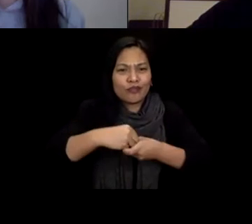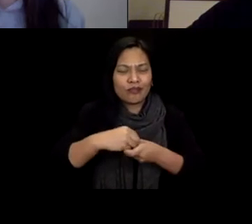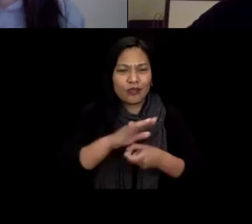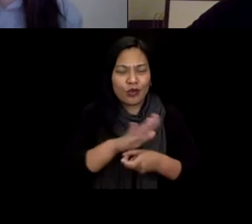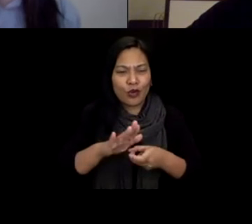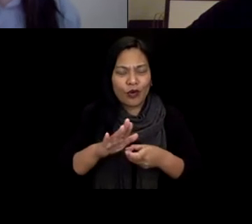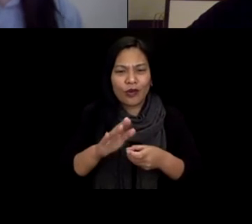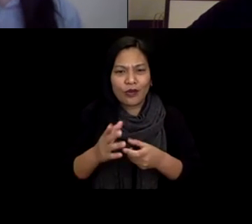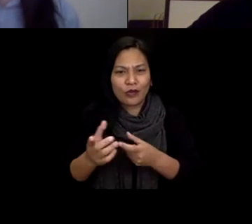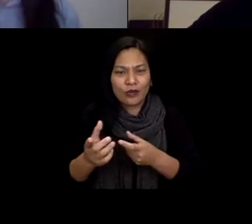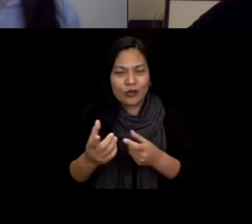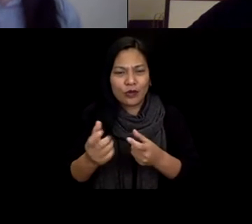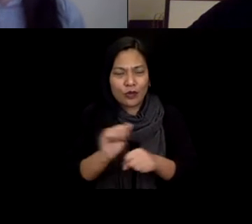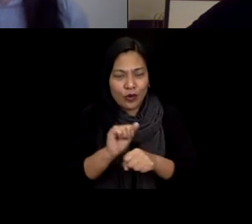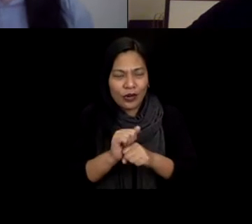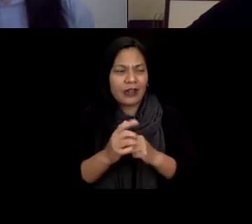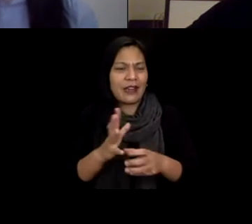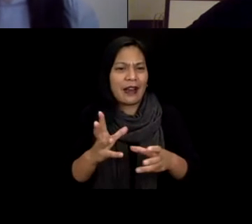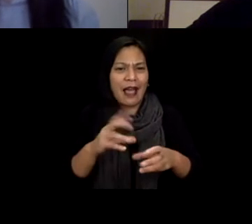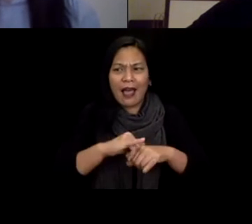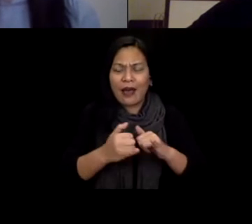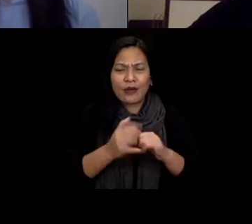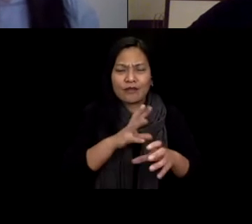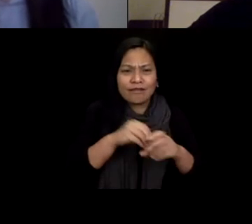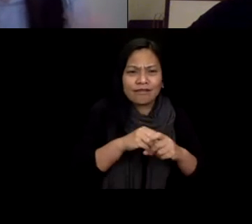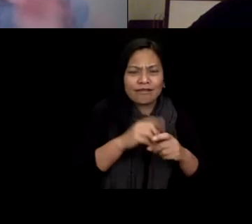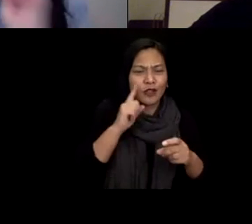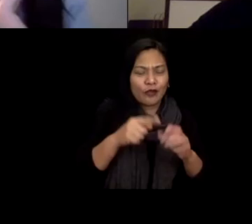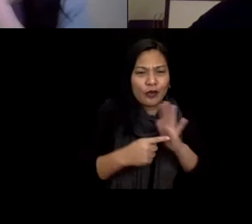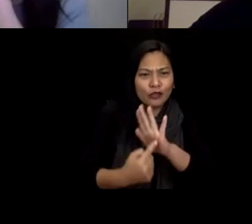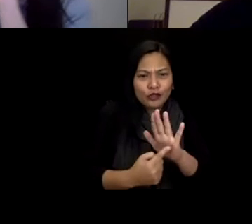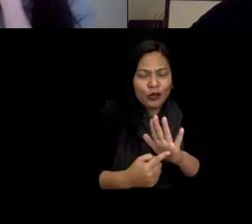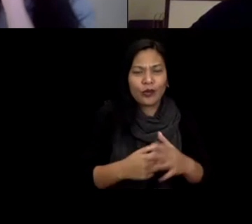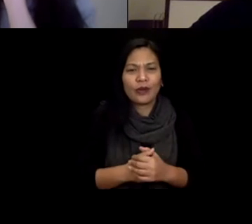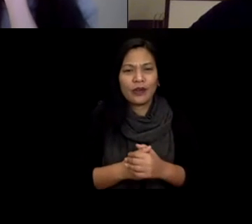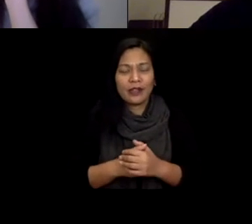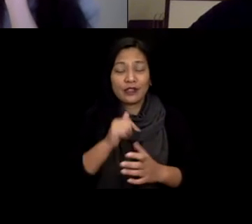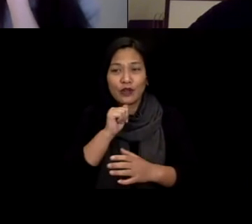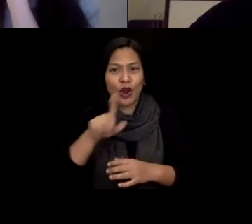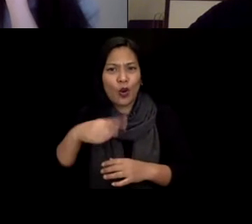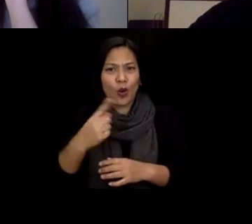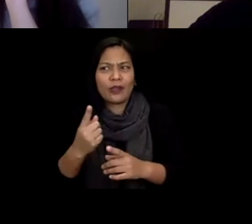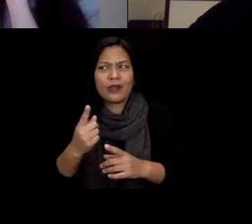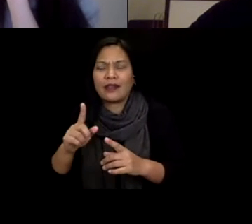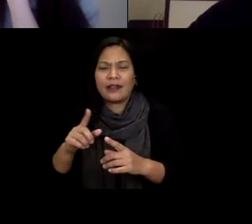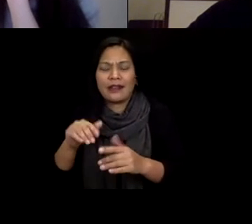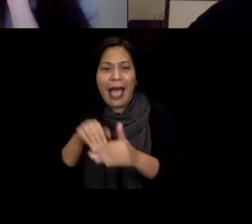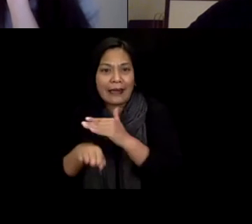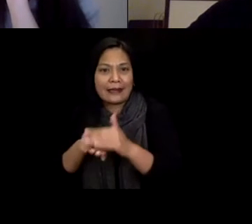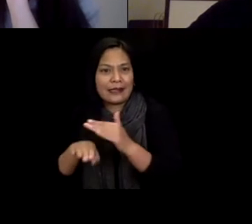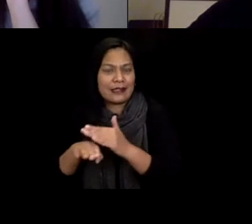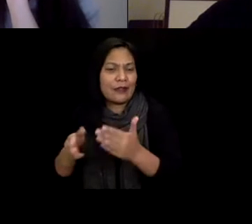field of what you're presenting. And, you know, access can go beyond that, right? A lot of what we're doing these days